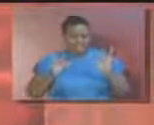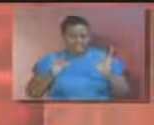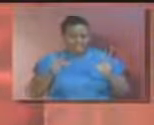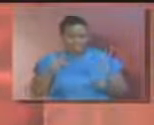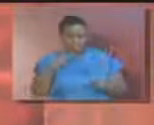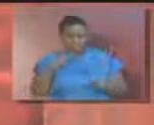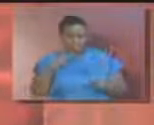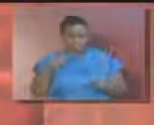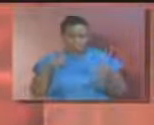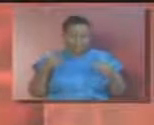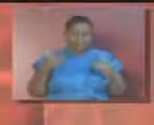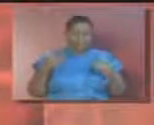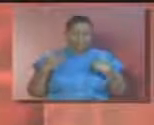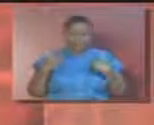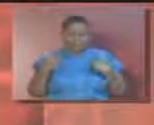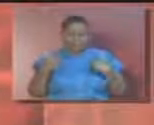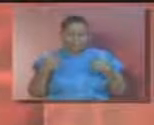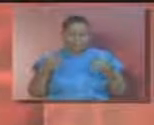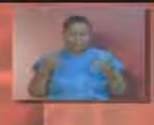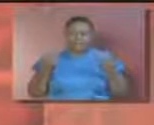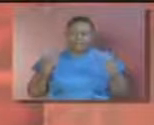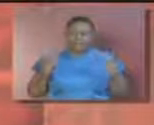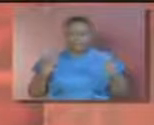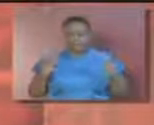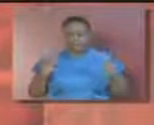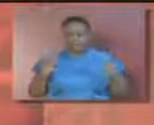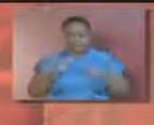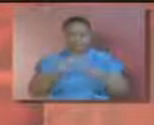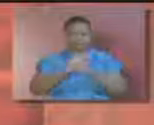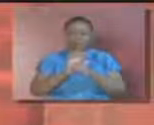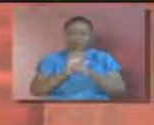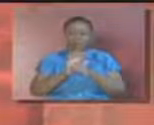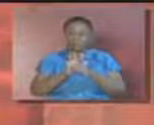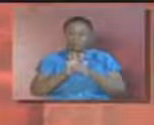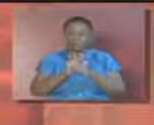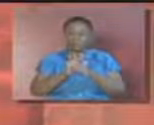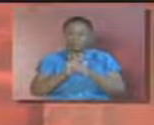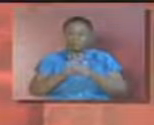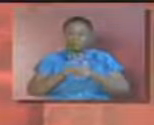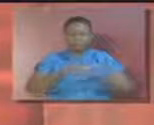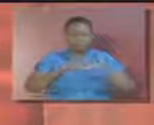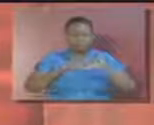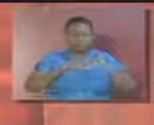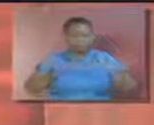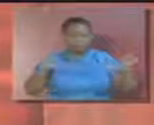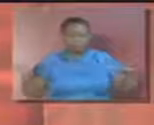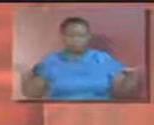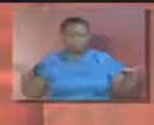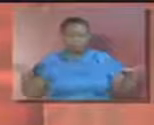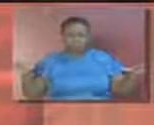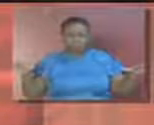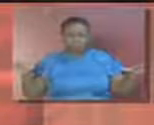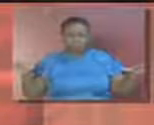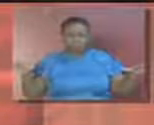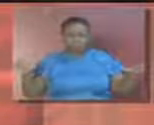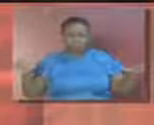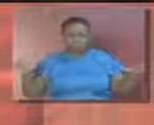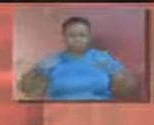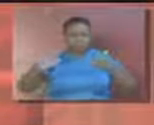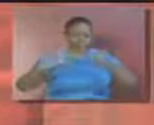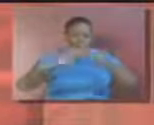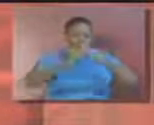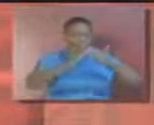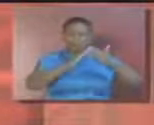of circulating virus, and you have enough people who are infectious and unaware and still